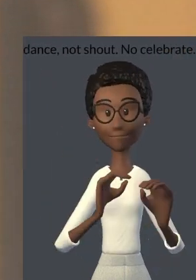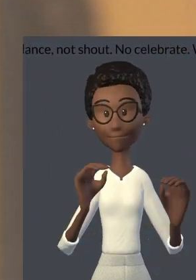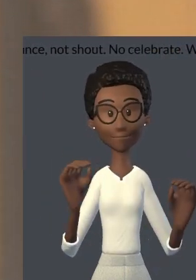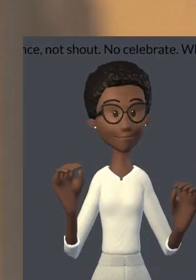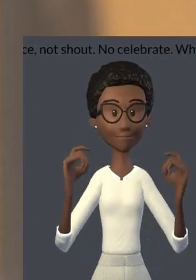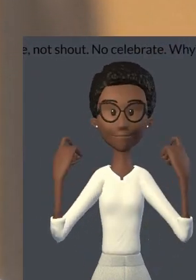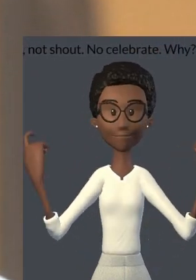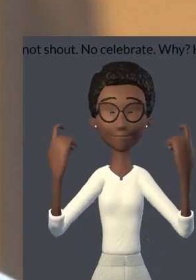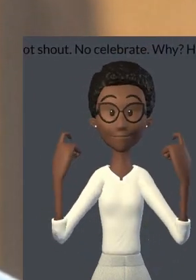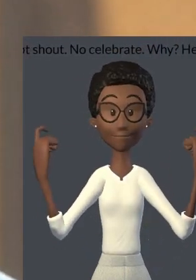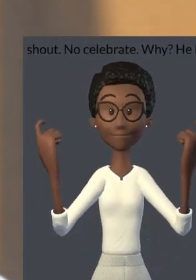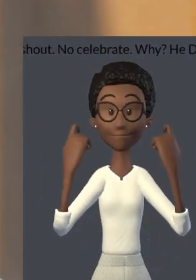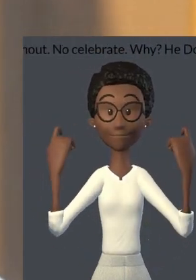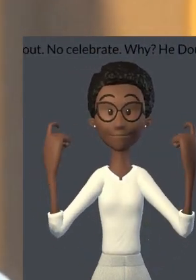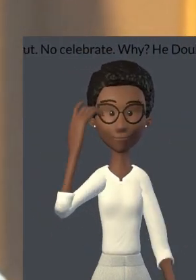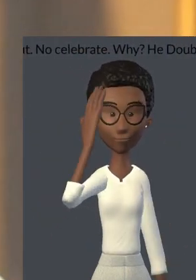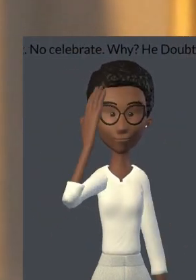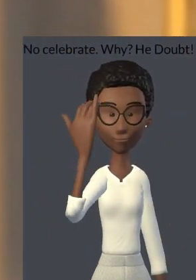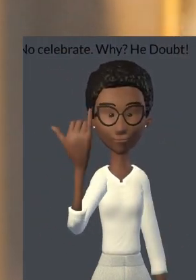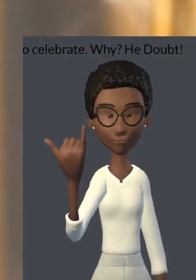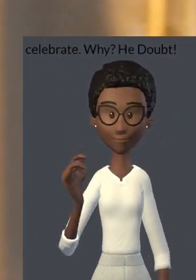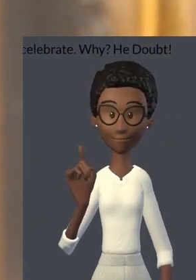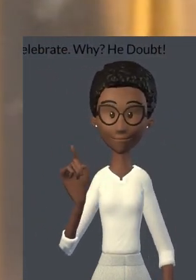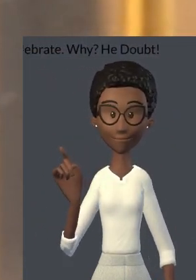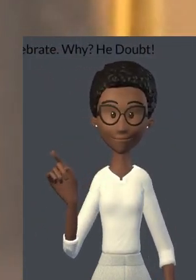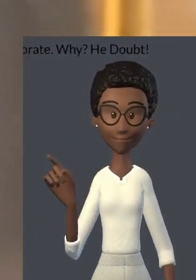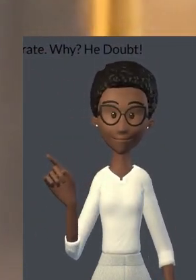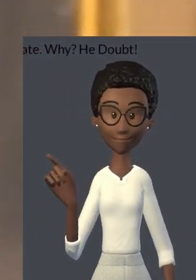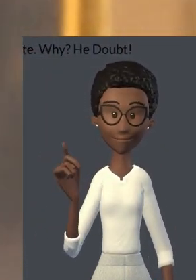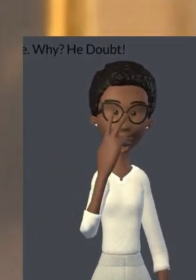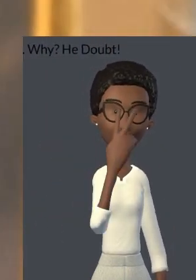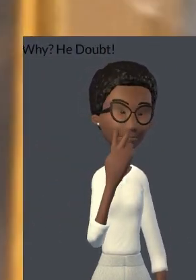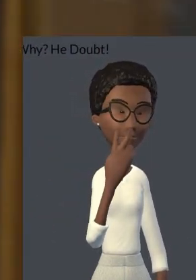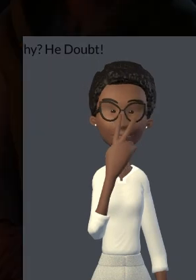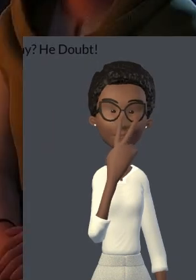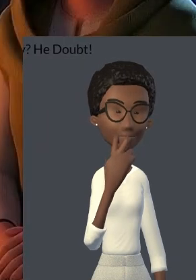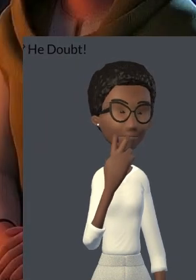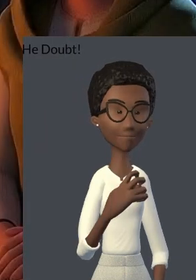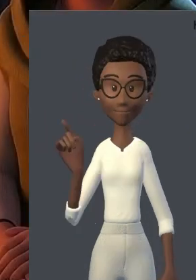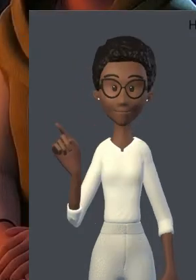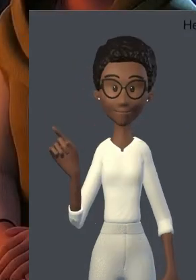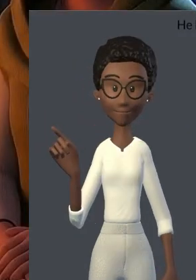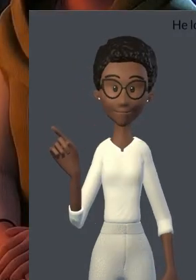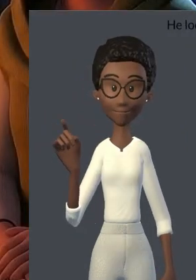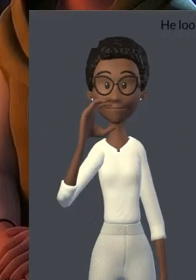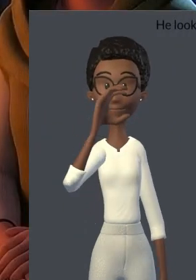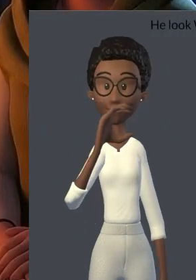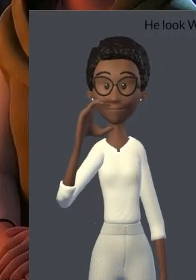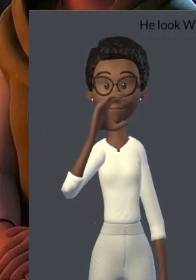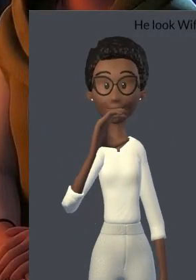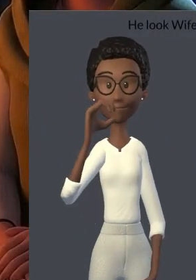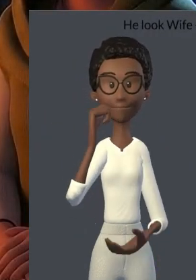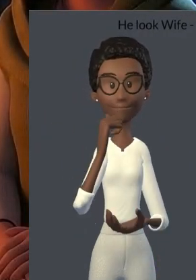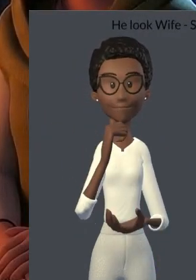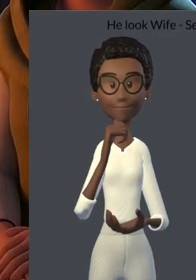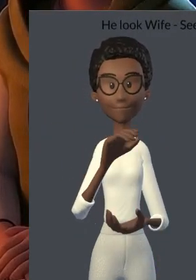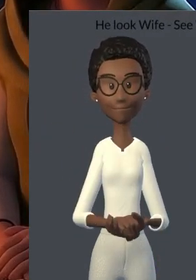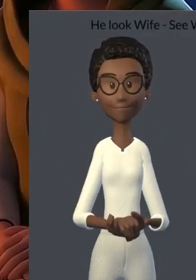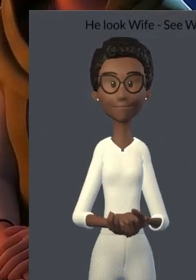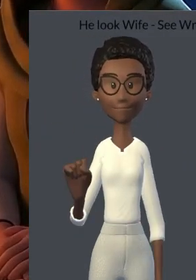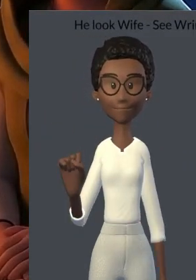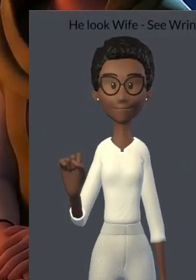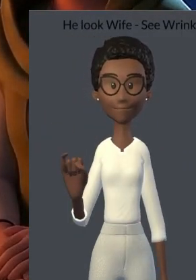dance. He didn't run to proclaim the miracle. He doubted. He looked at the lines on his